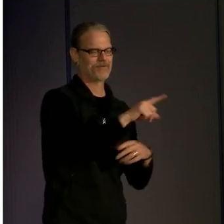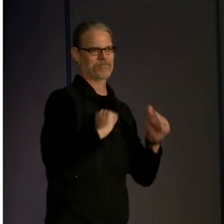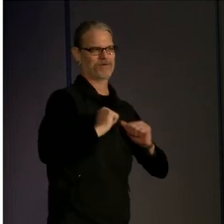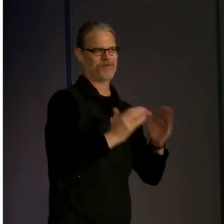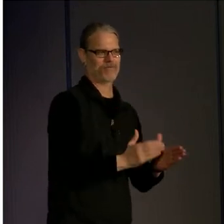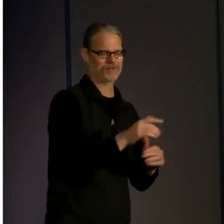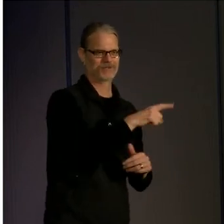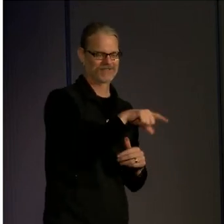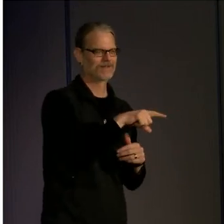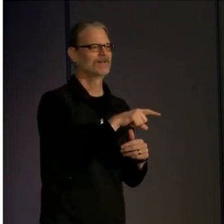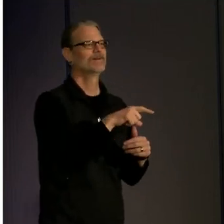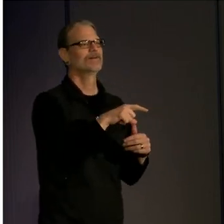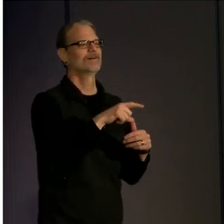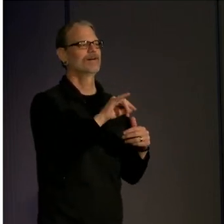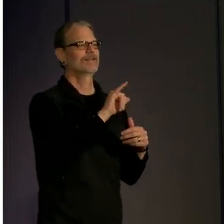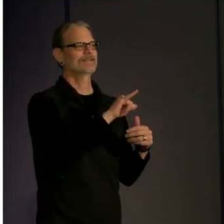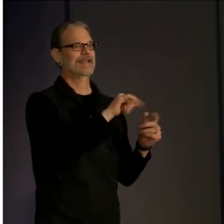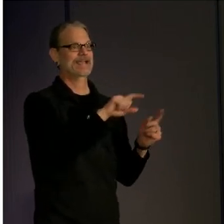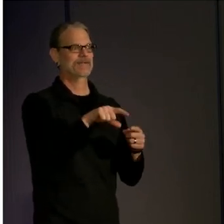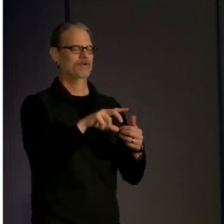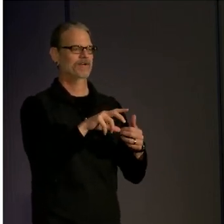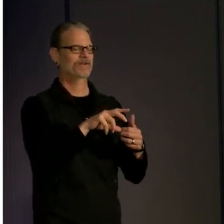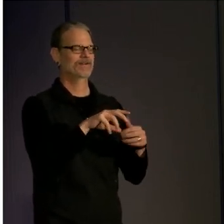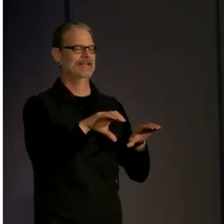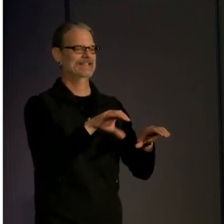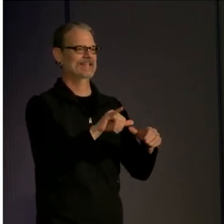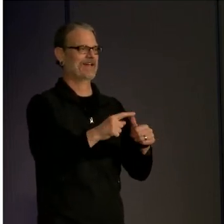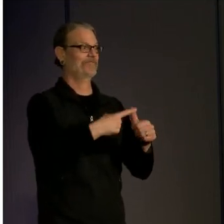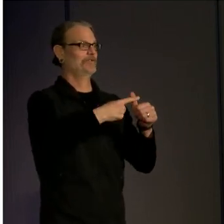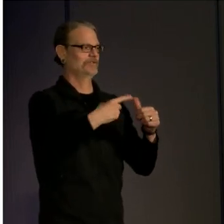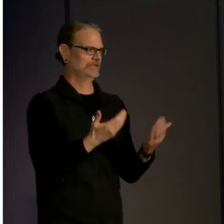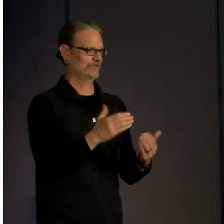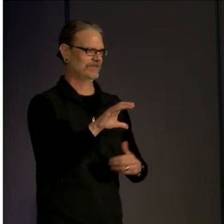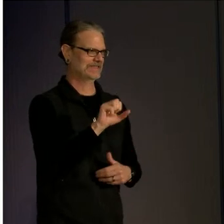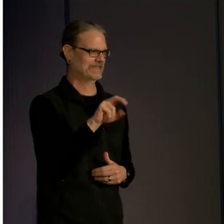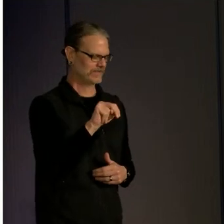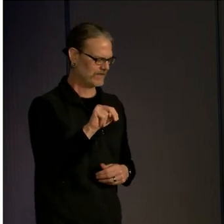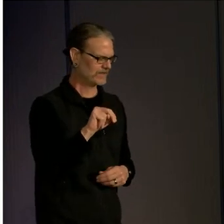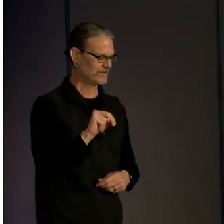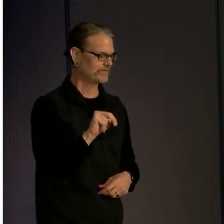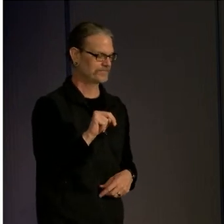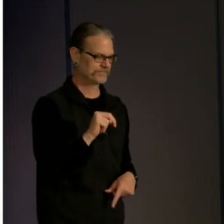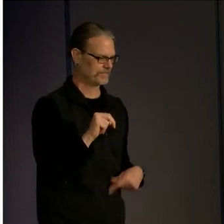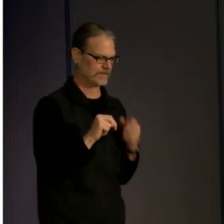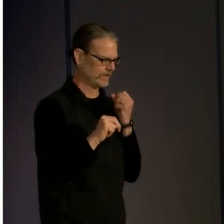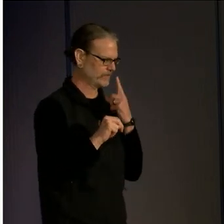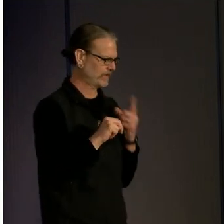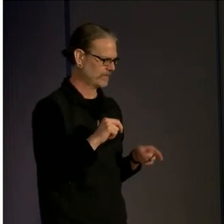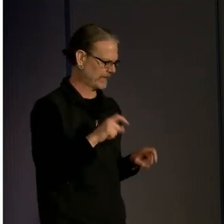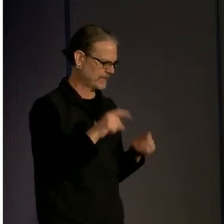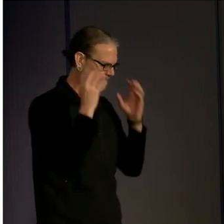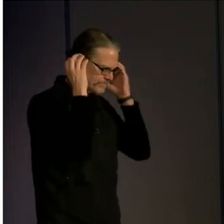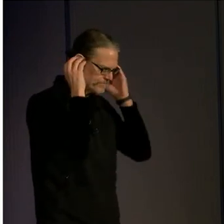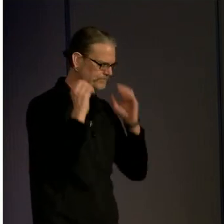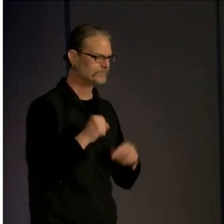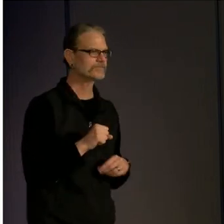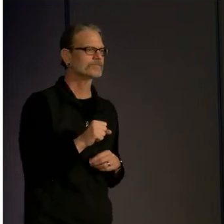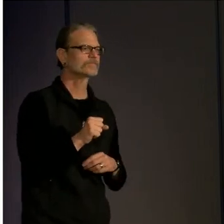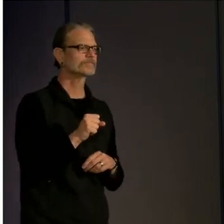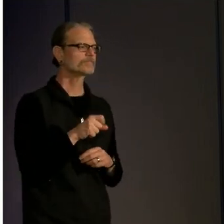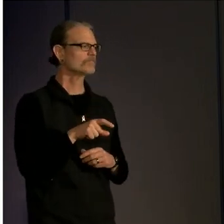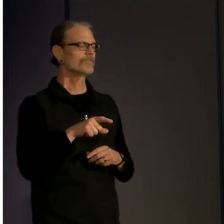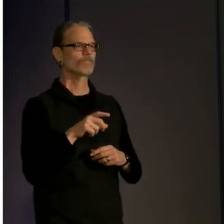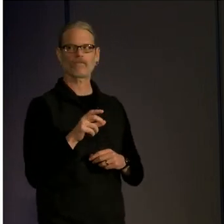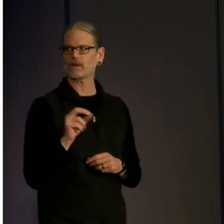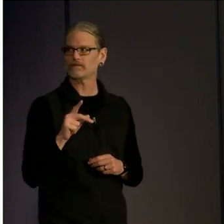it first at CSUN. That's when we realized that they never knew when to stop, and so that we officially named them that for the Yahoo event.